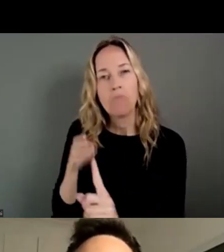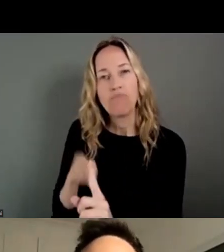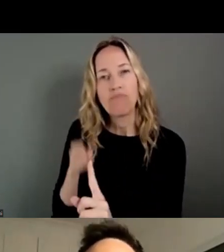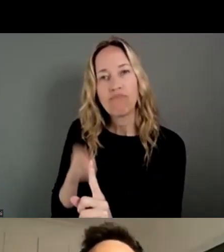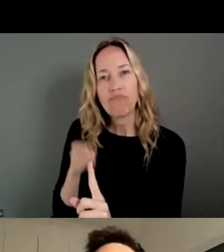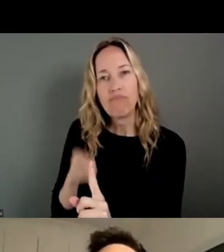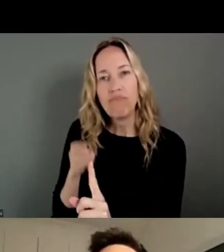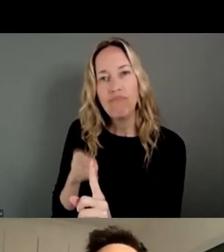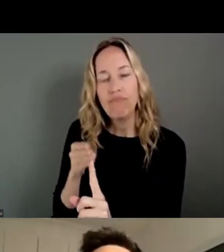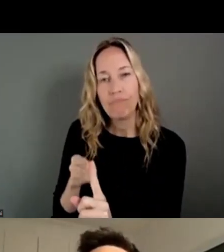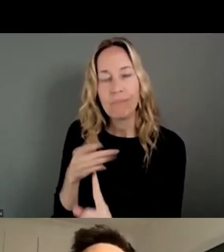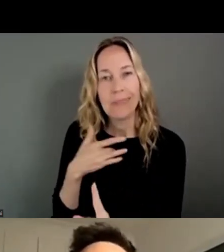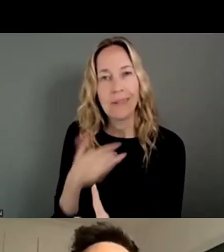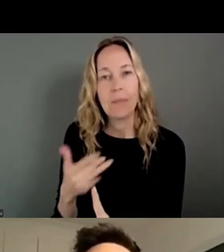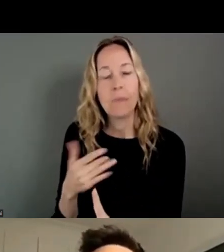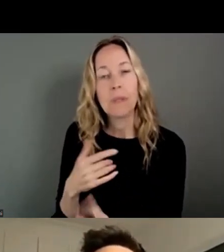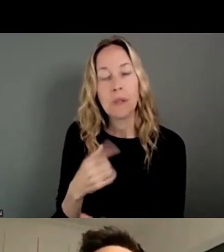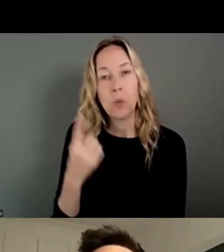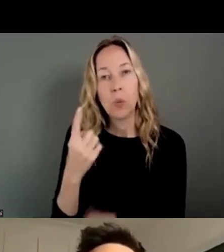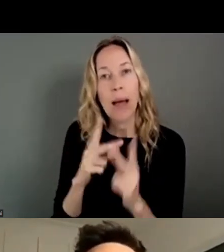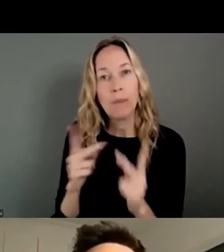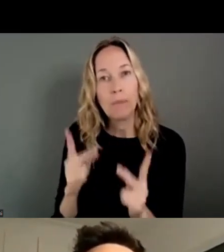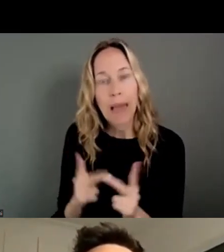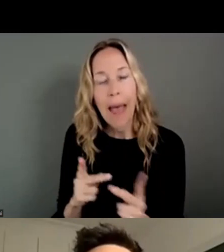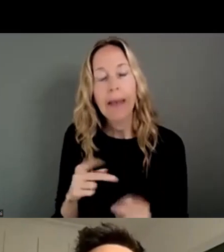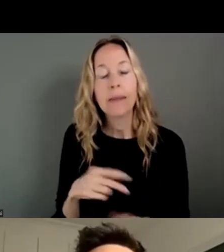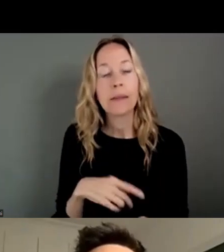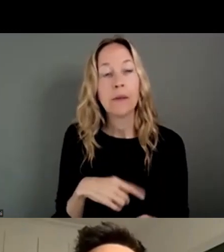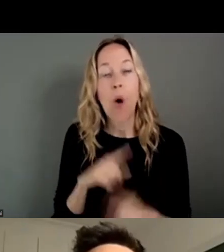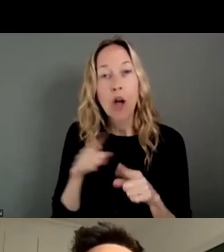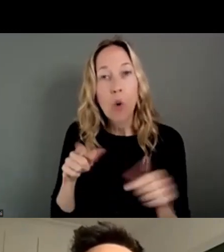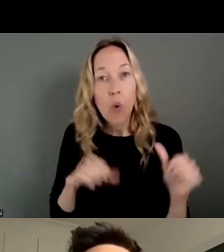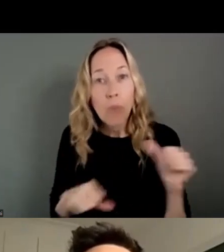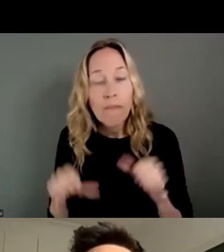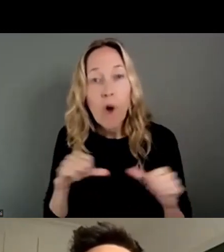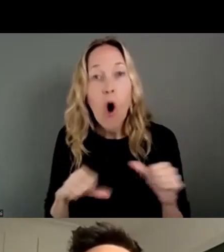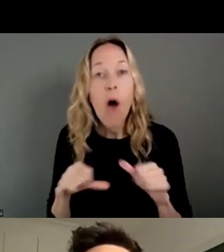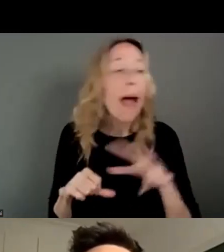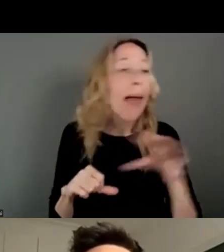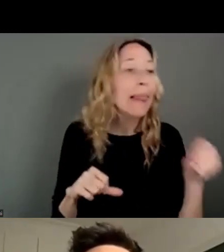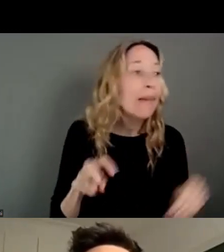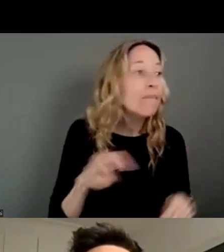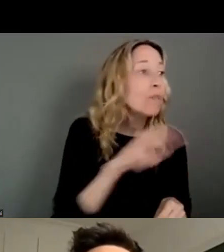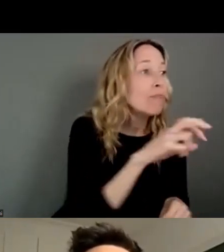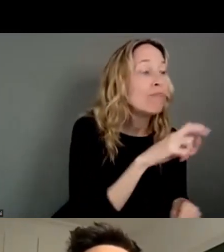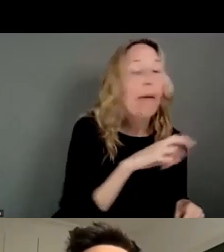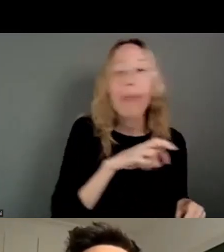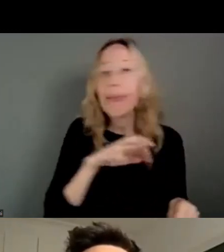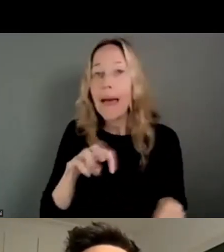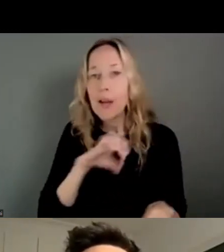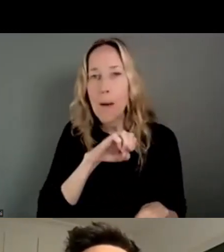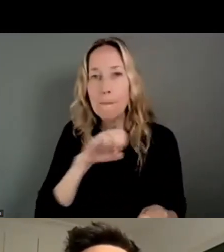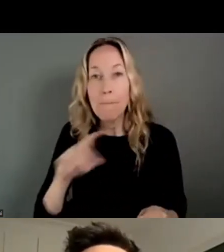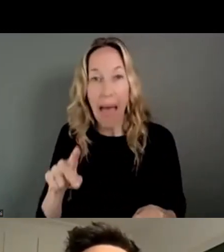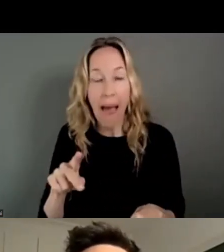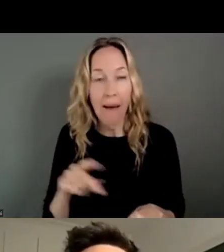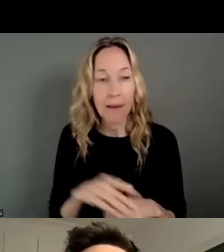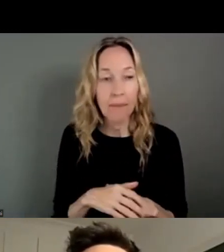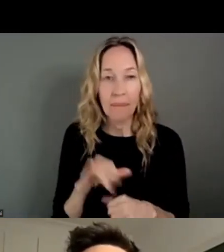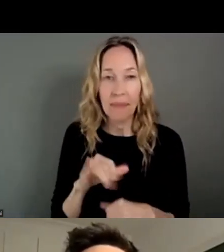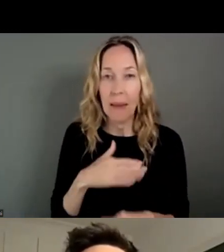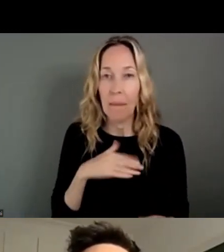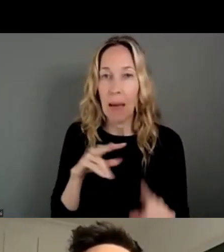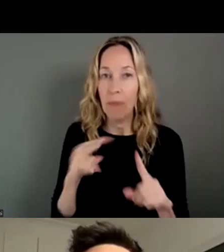Yeah, that's great. Where there's some continuity, you can see a history of growth, of audience building, etc. One other piece to the hard and